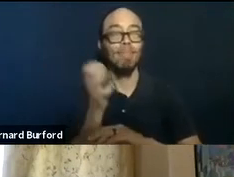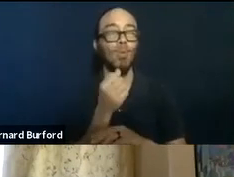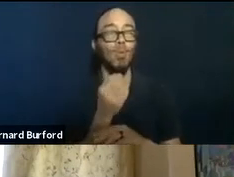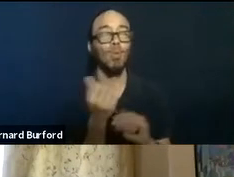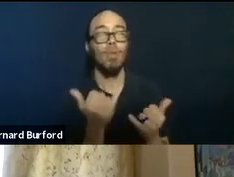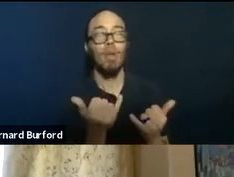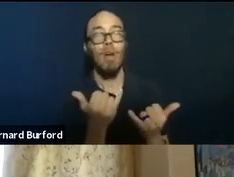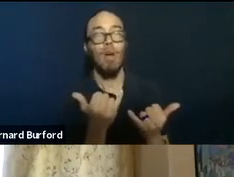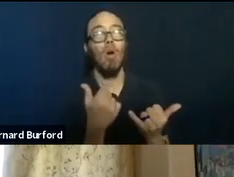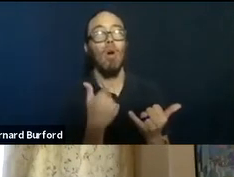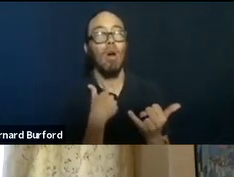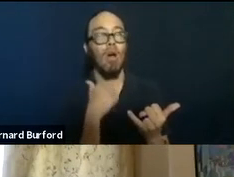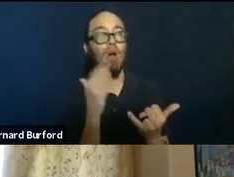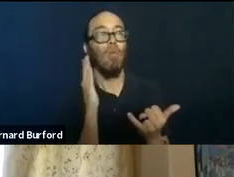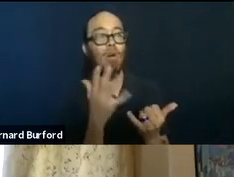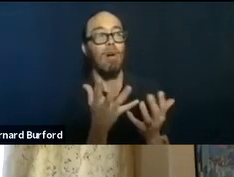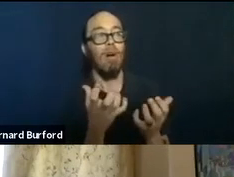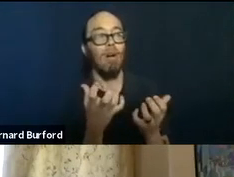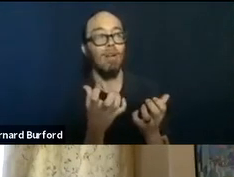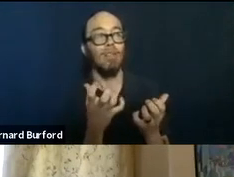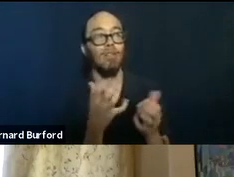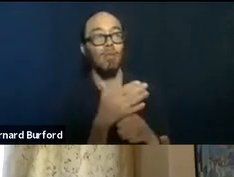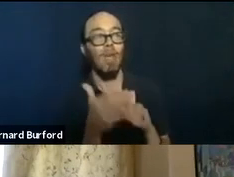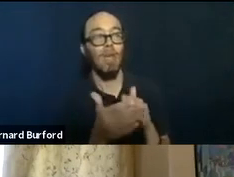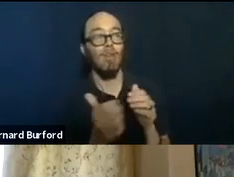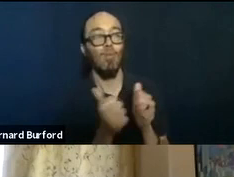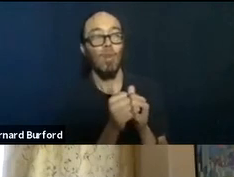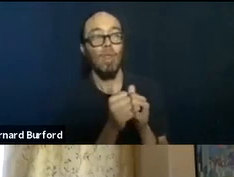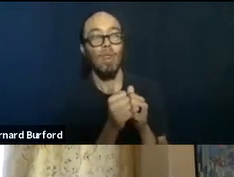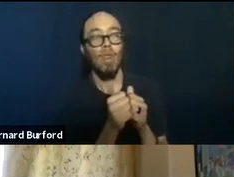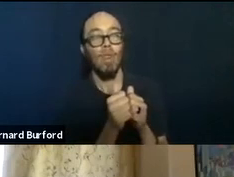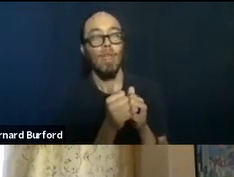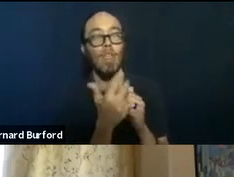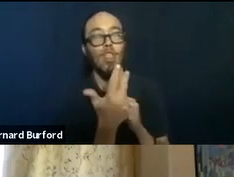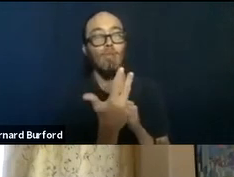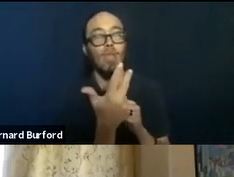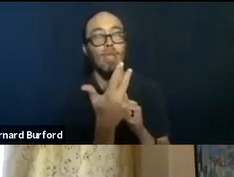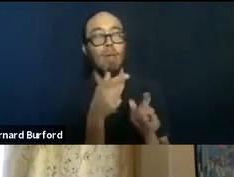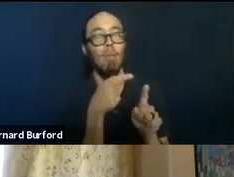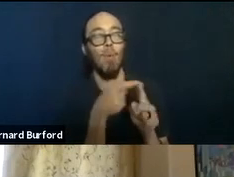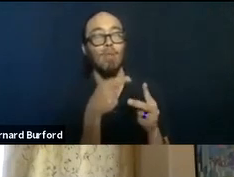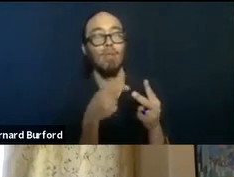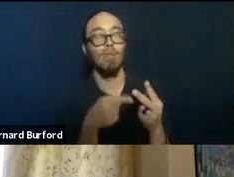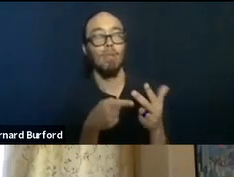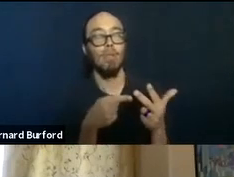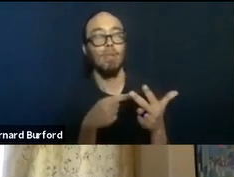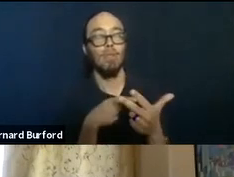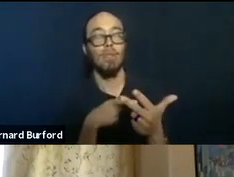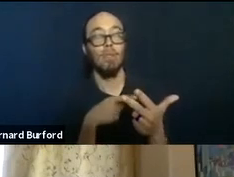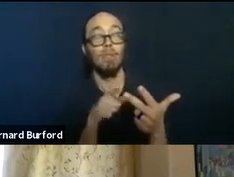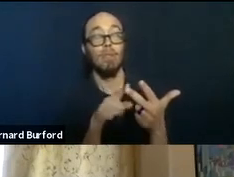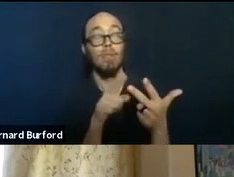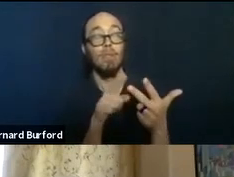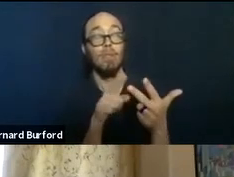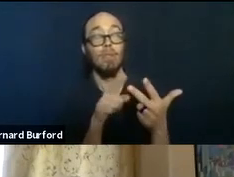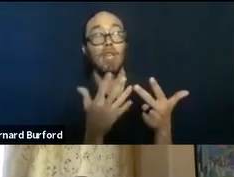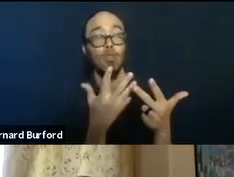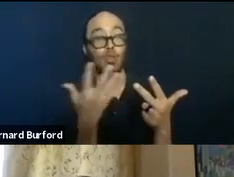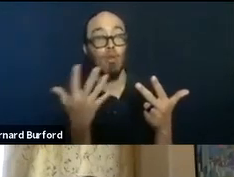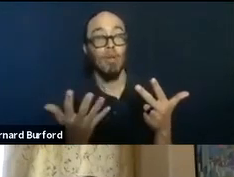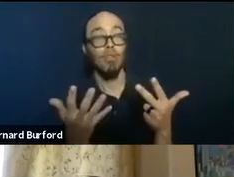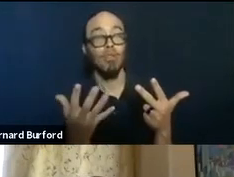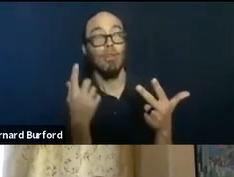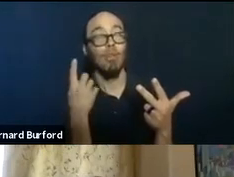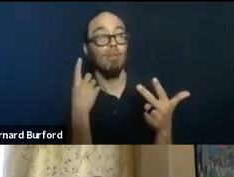I do want to end with three short points. Number one, thank you very much. First of all,